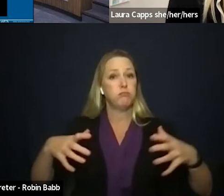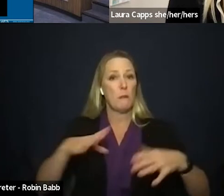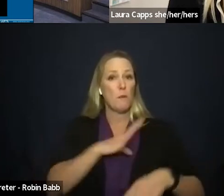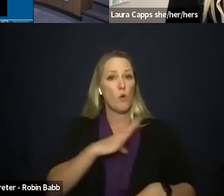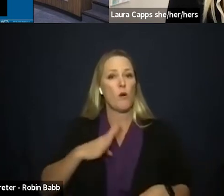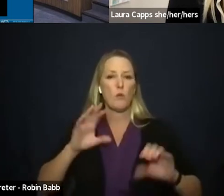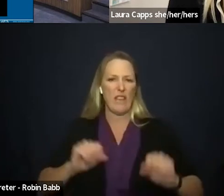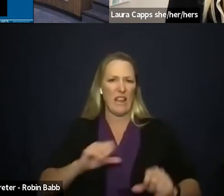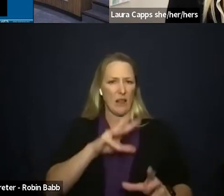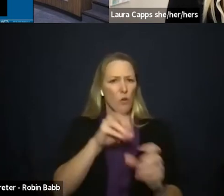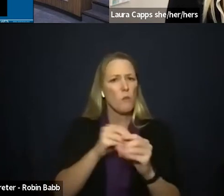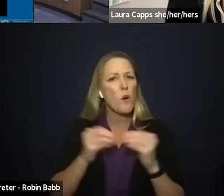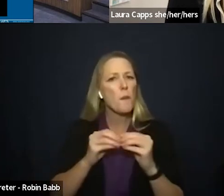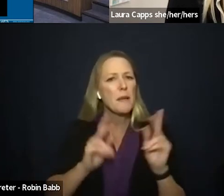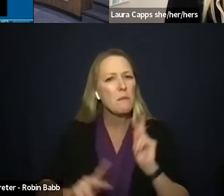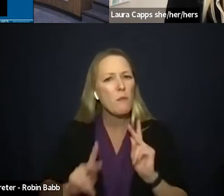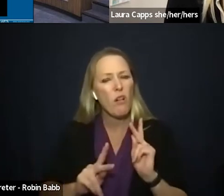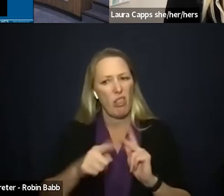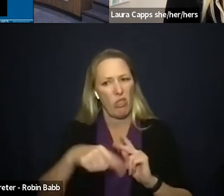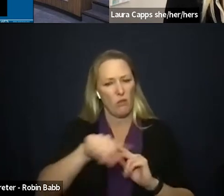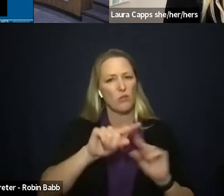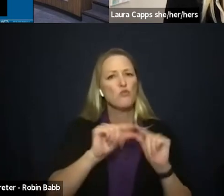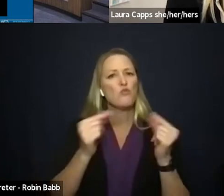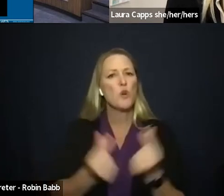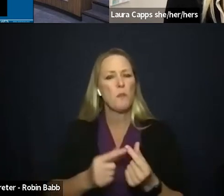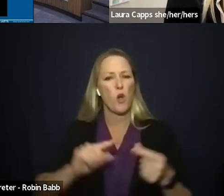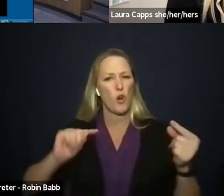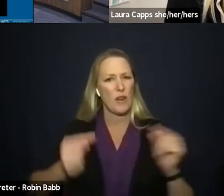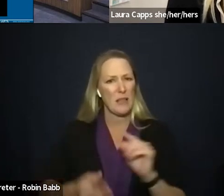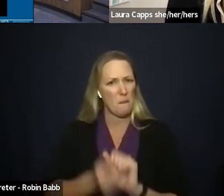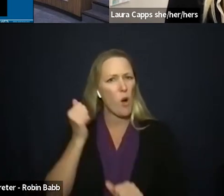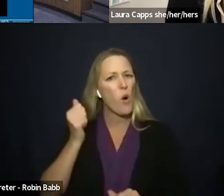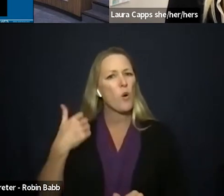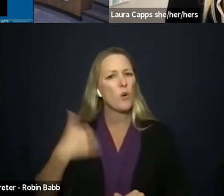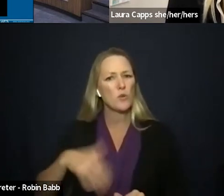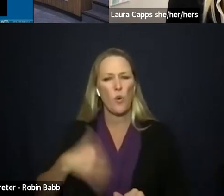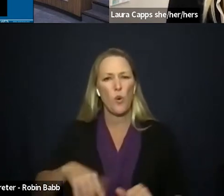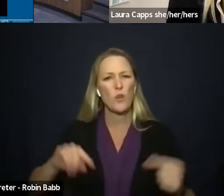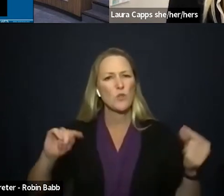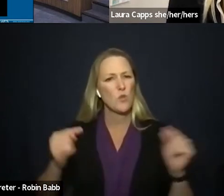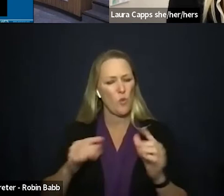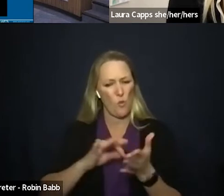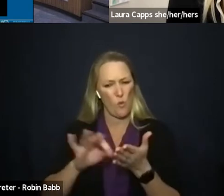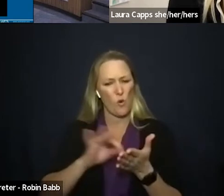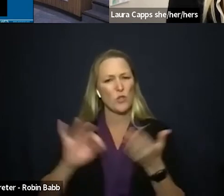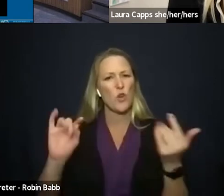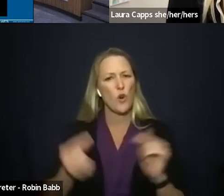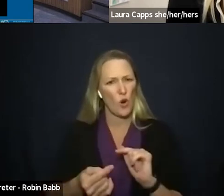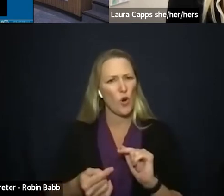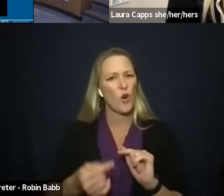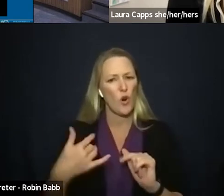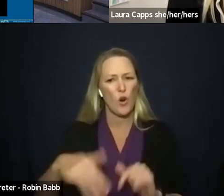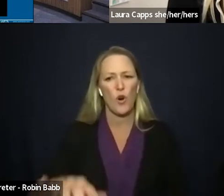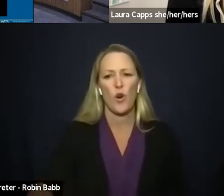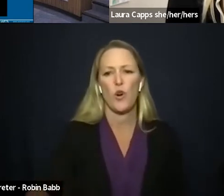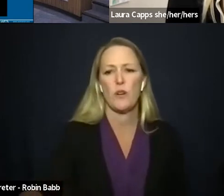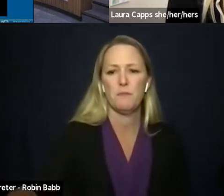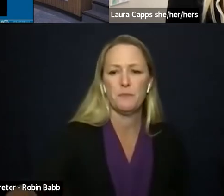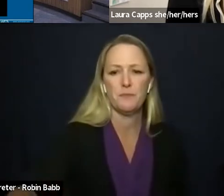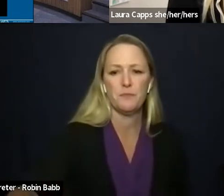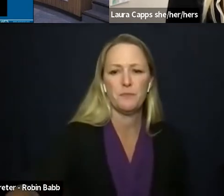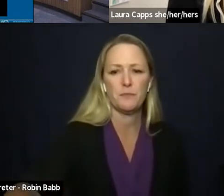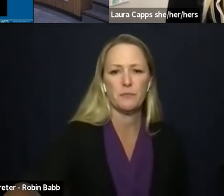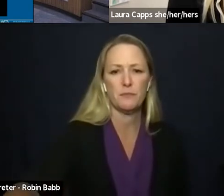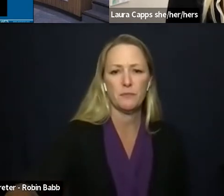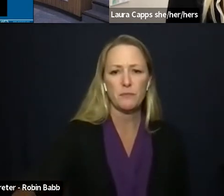are are hurting the most painfully low scores so this would be a more inclusive education and we